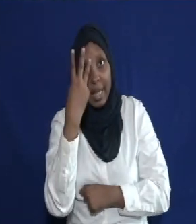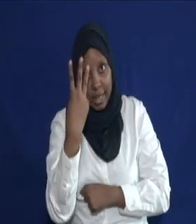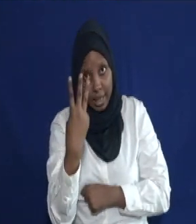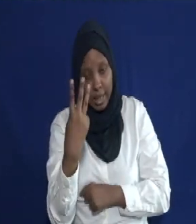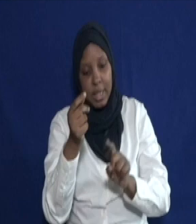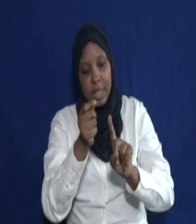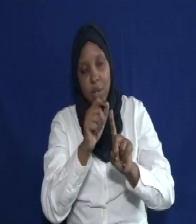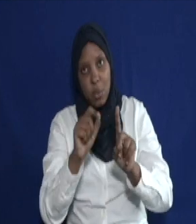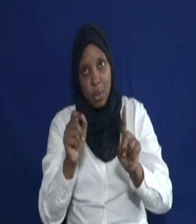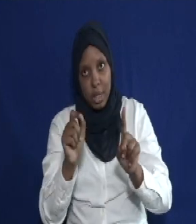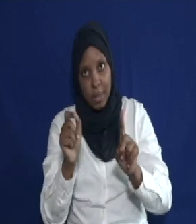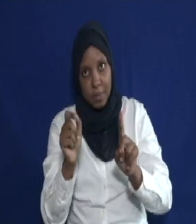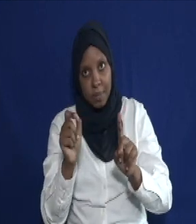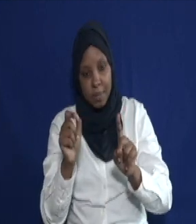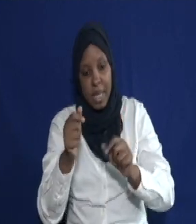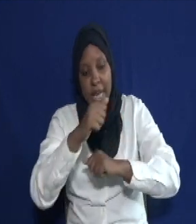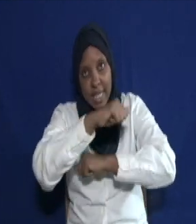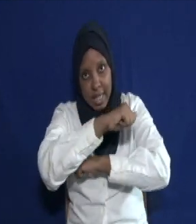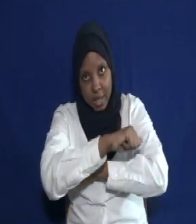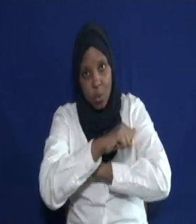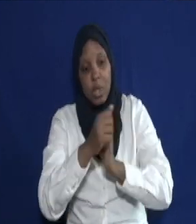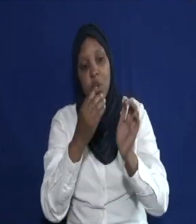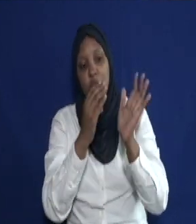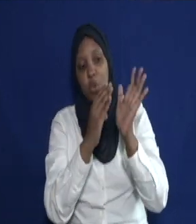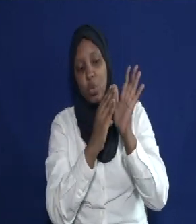And 3 squared is equal to 9.